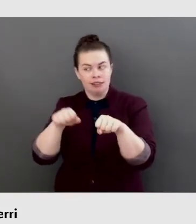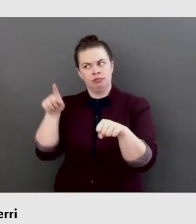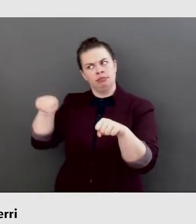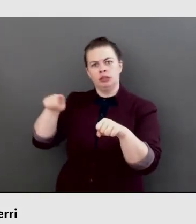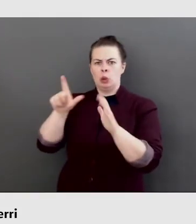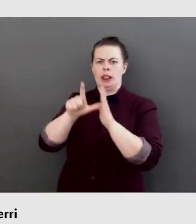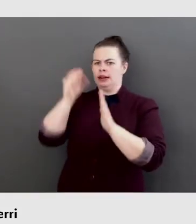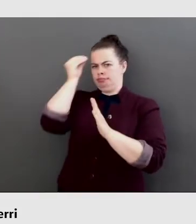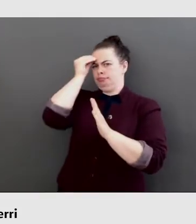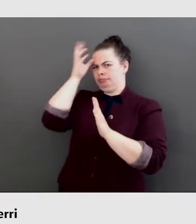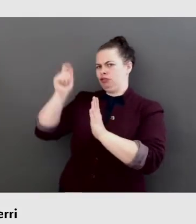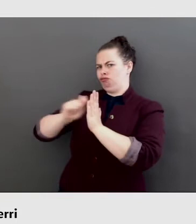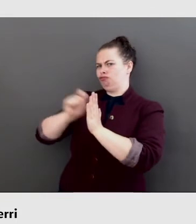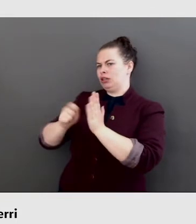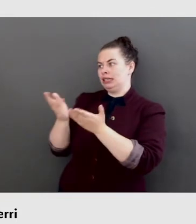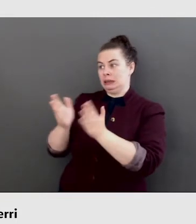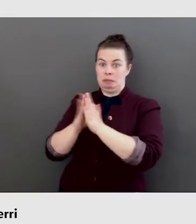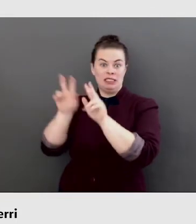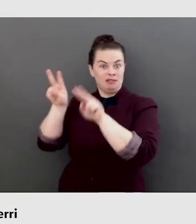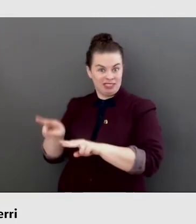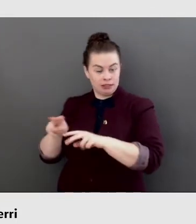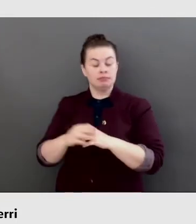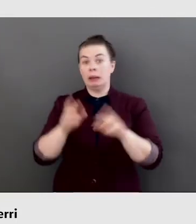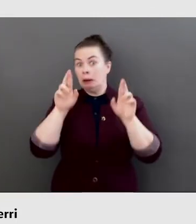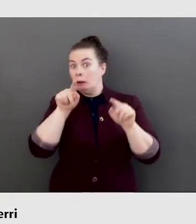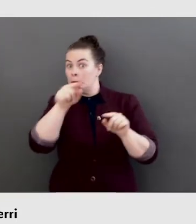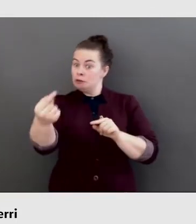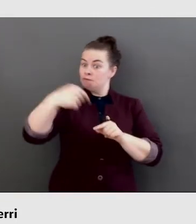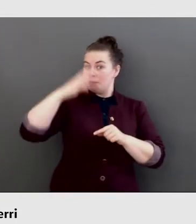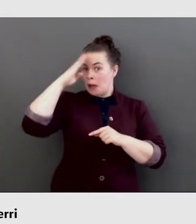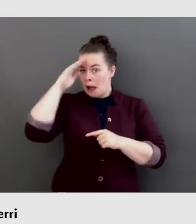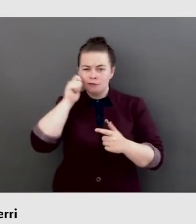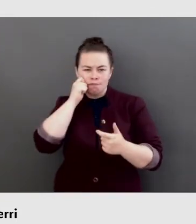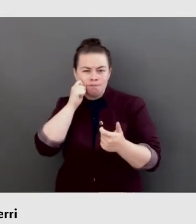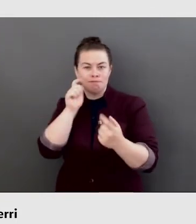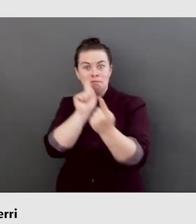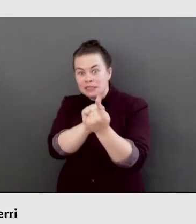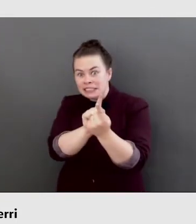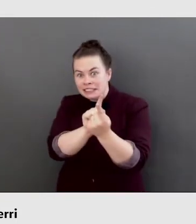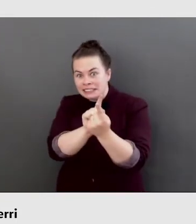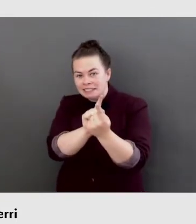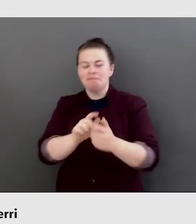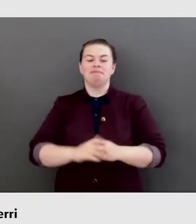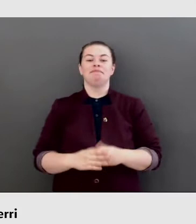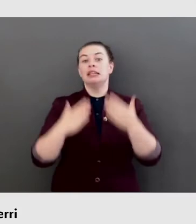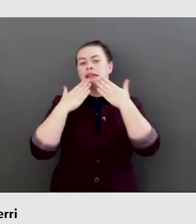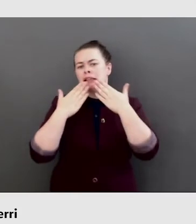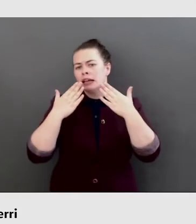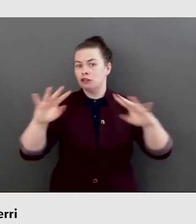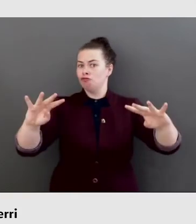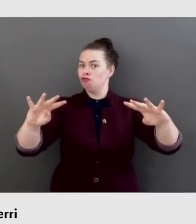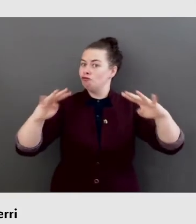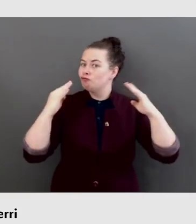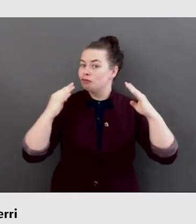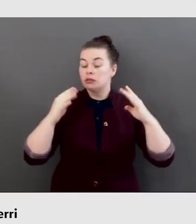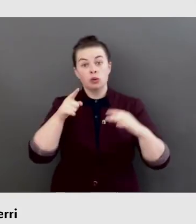from several notable legal scholars. And I hope to see you soon in Maynooth in Ireland when the pandemic will